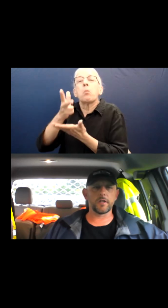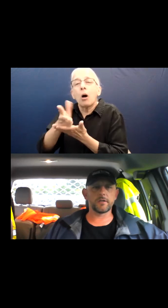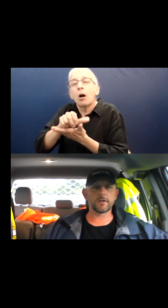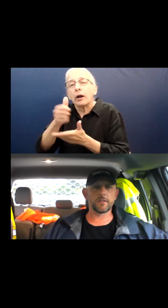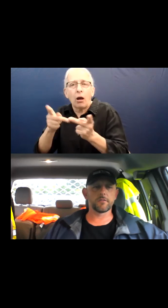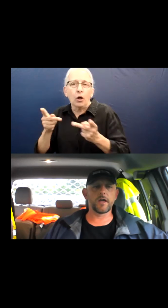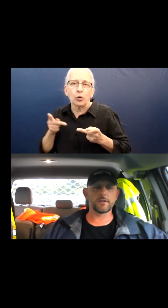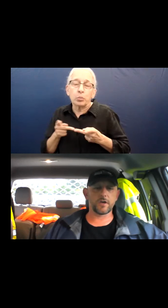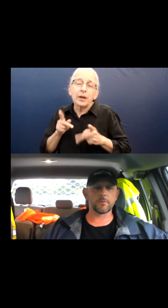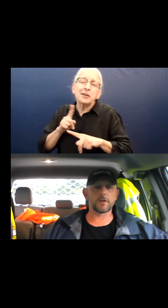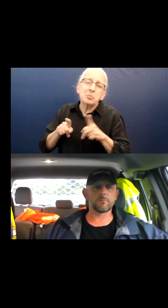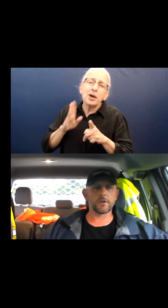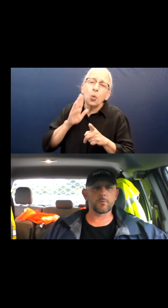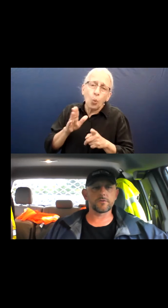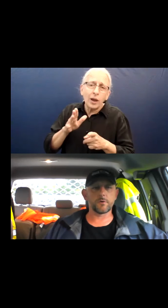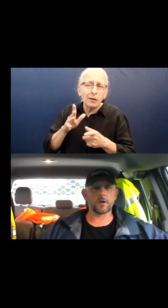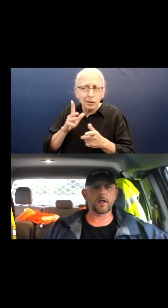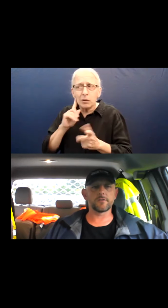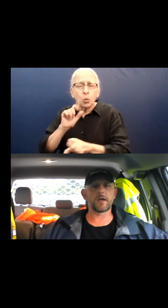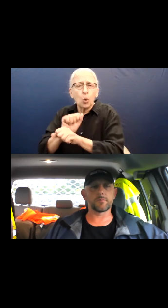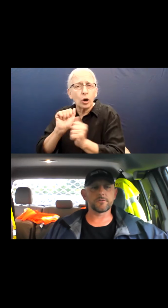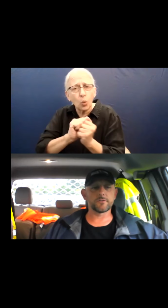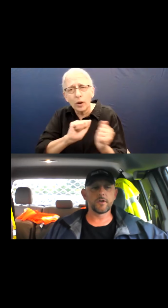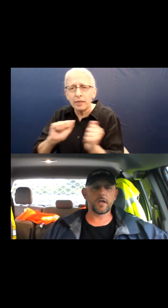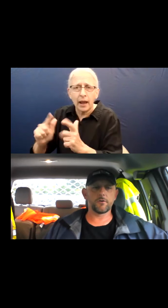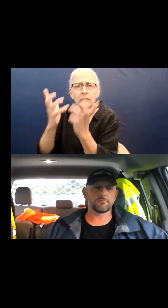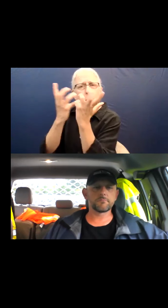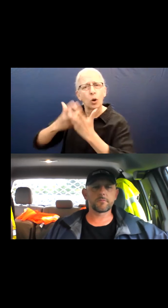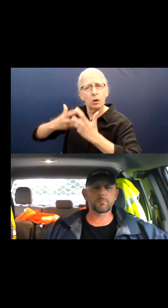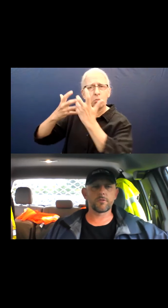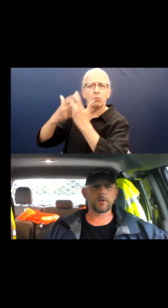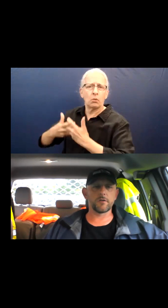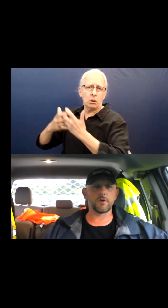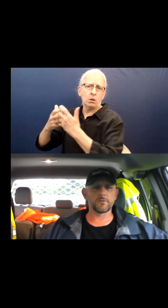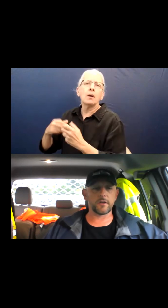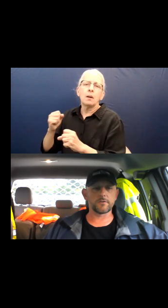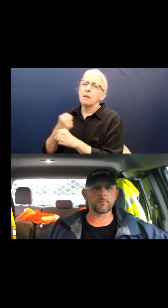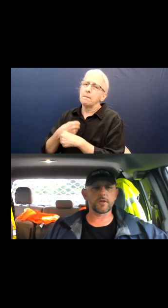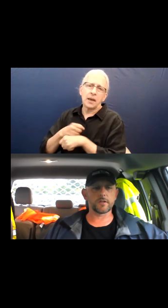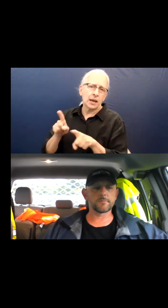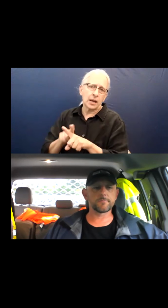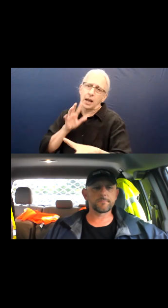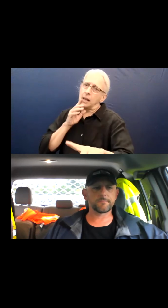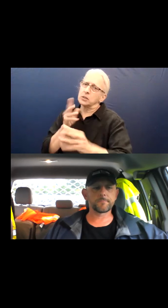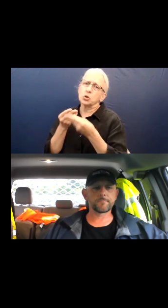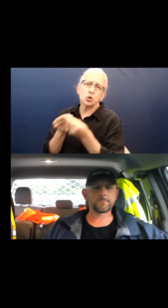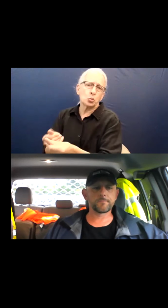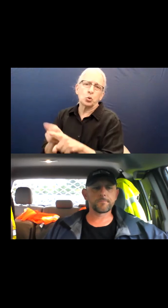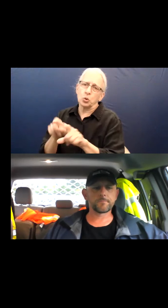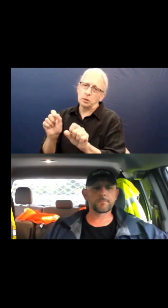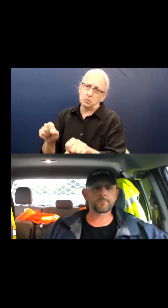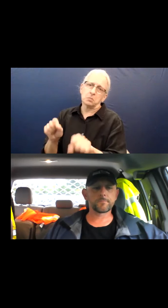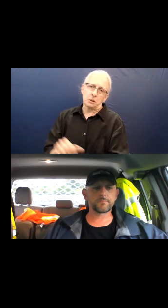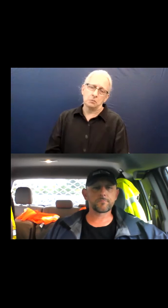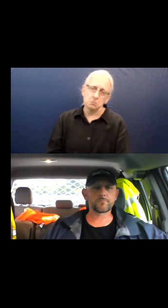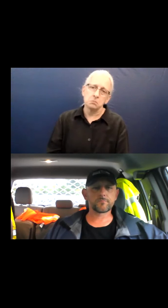with everybody and ahead of time and let everybody know what's going on as it happens, and with plenty of notice ahead of time with Kelly.